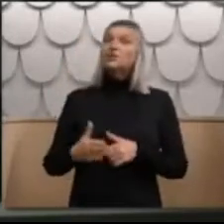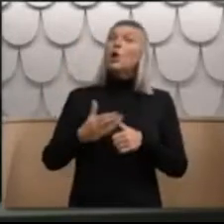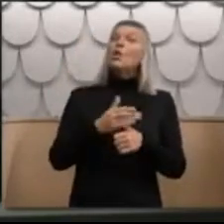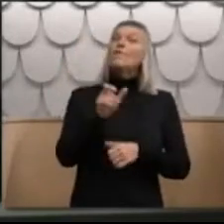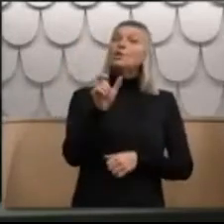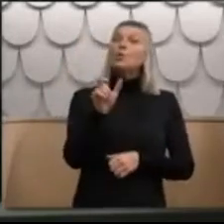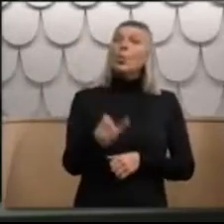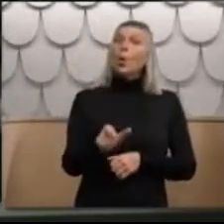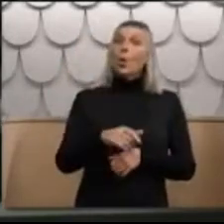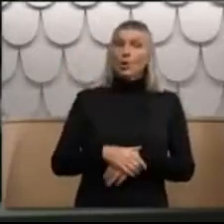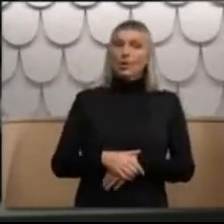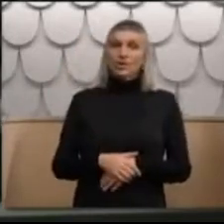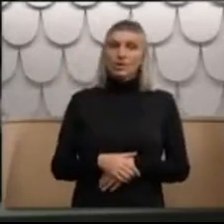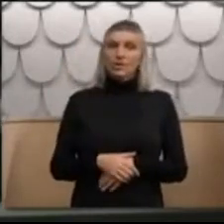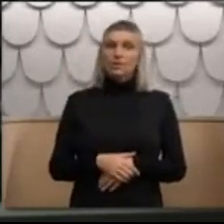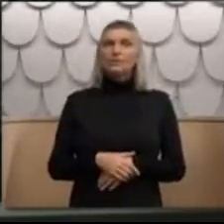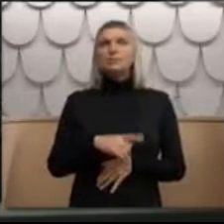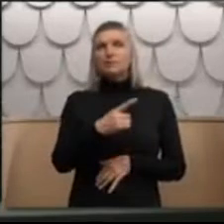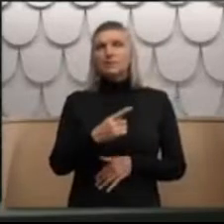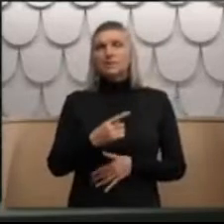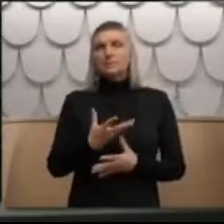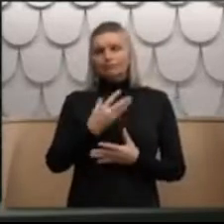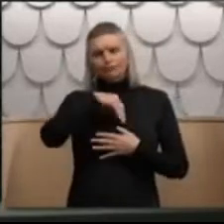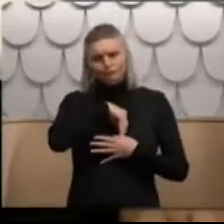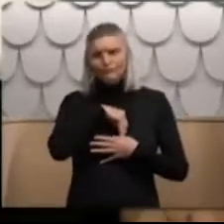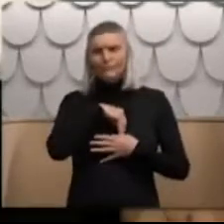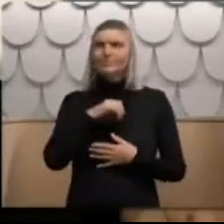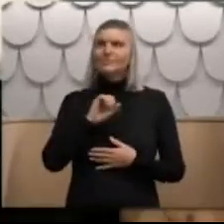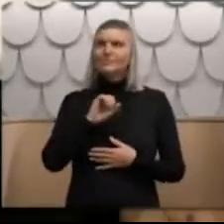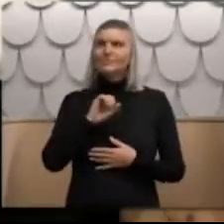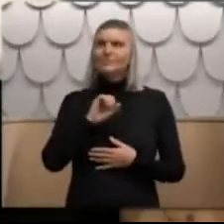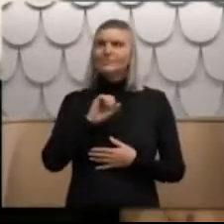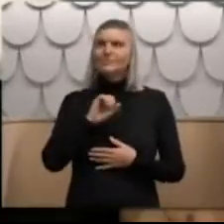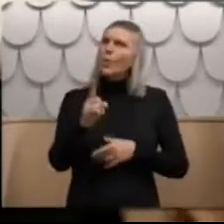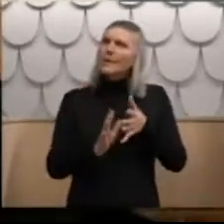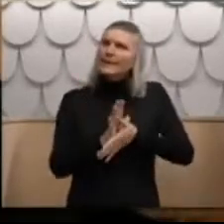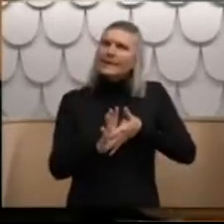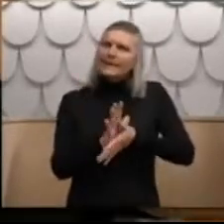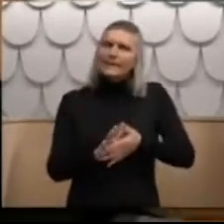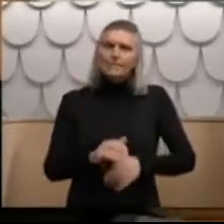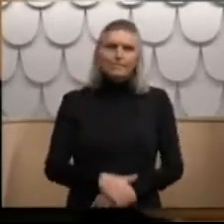one I think that you hold dear to you is pepe, eh? What does that mean?